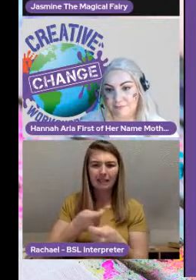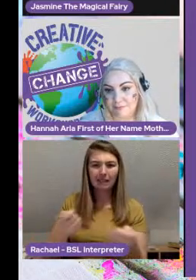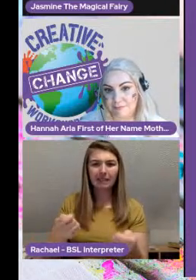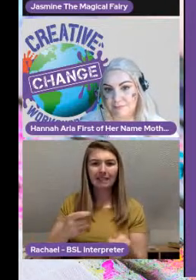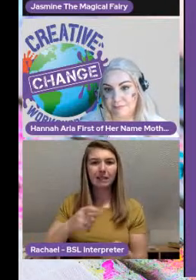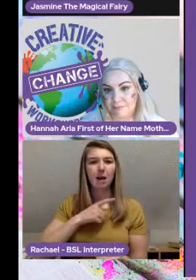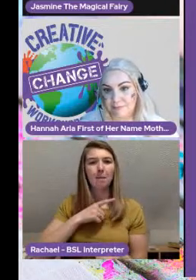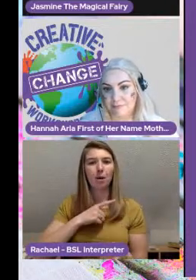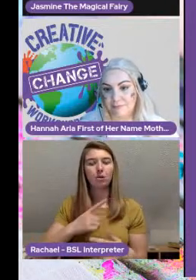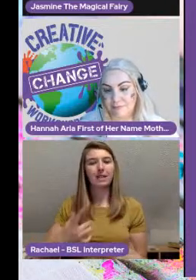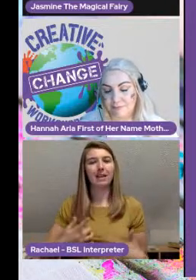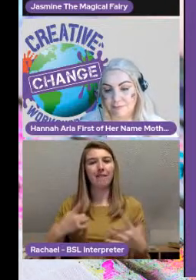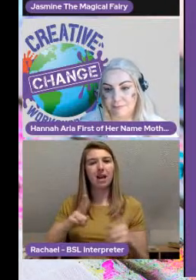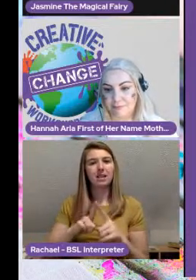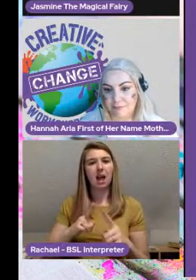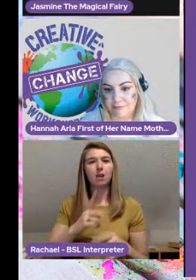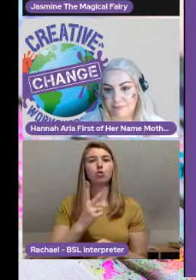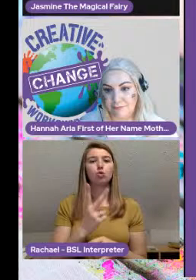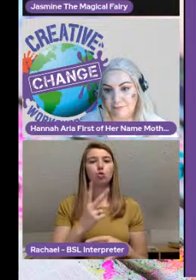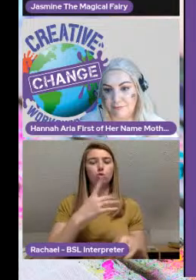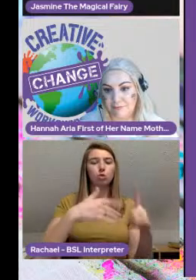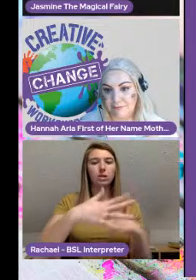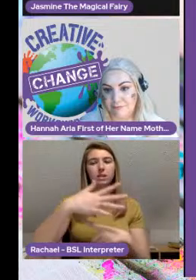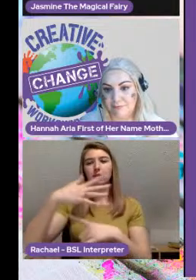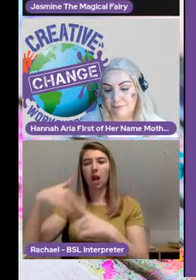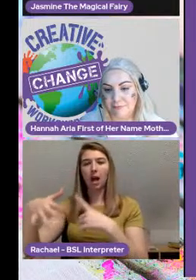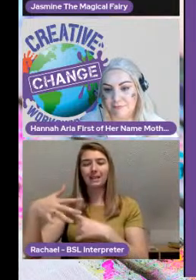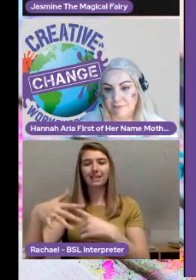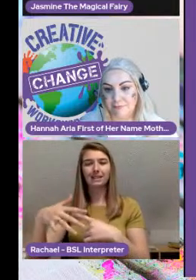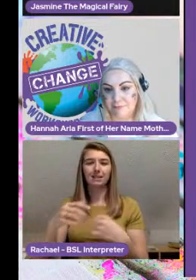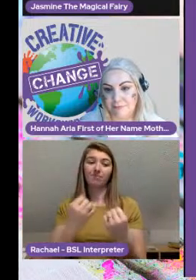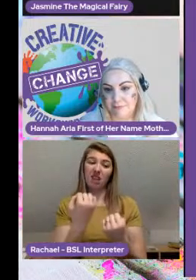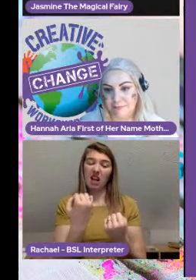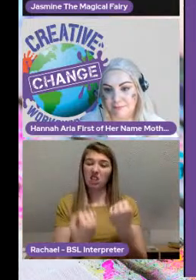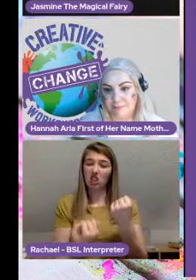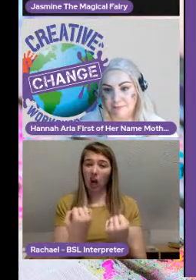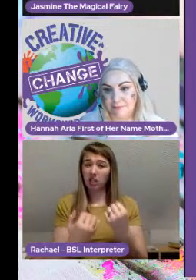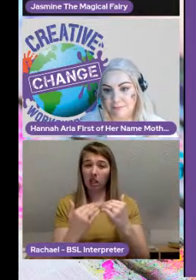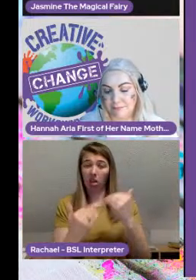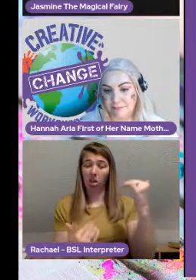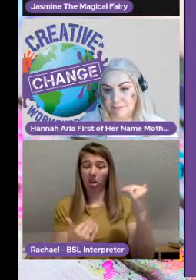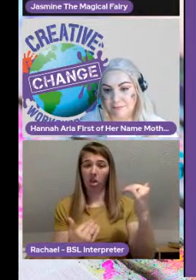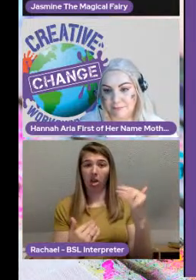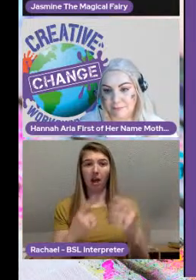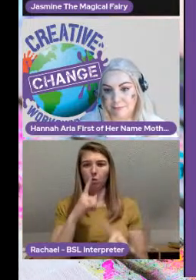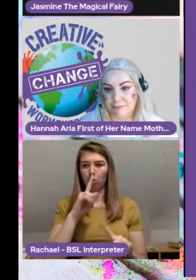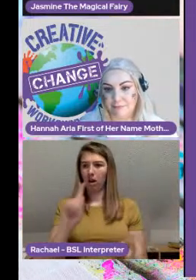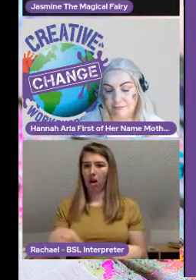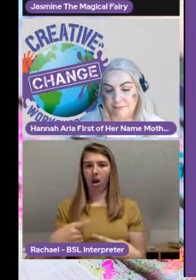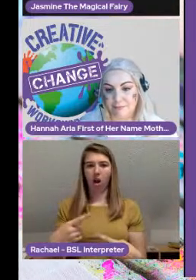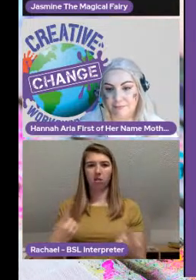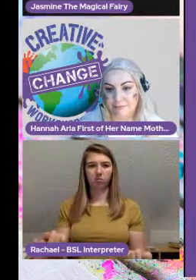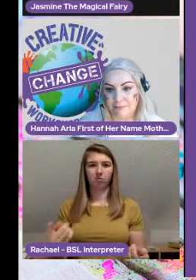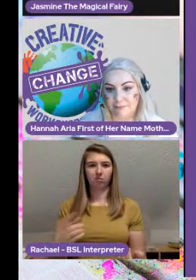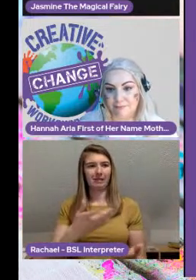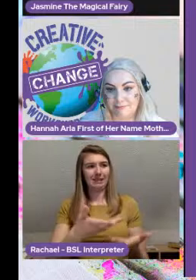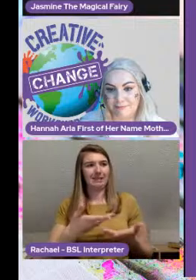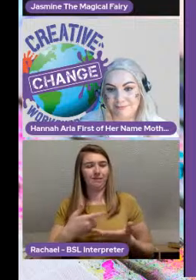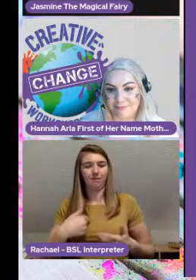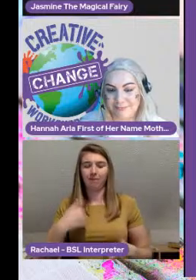separate societies. The injustice of not having the ability and freedom to supply a fundamental need. Best wishes,